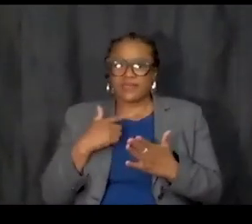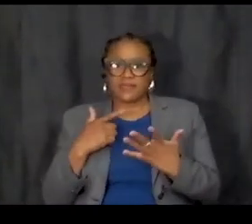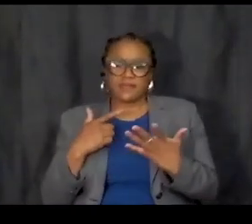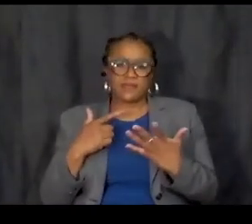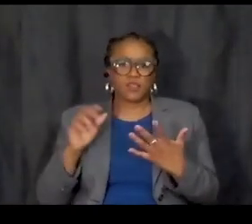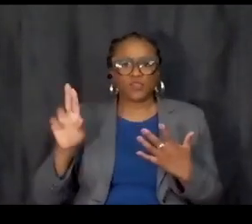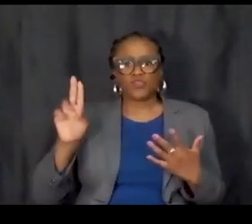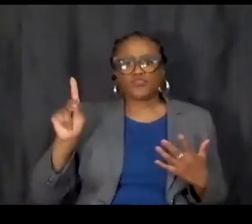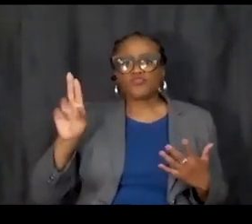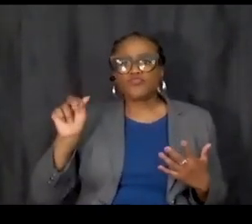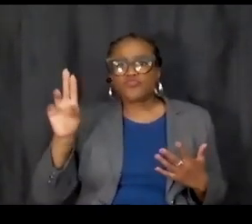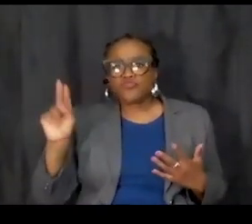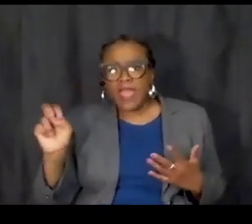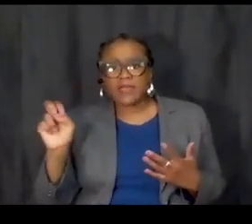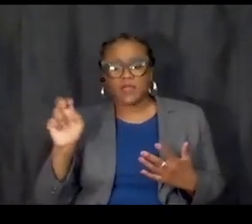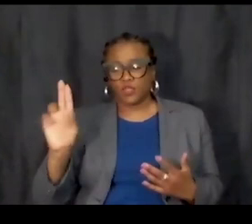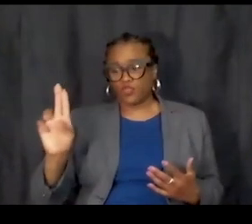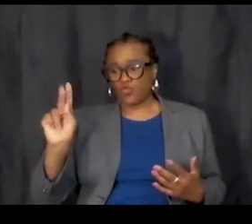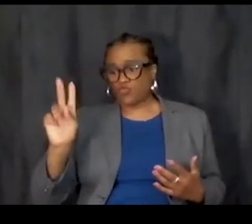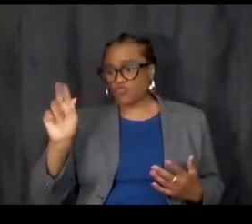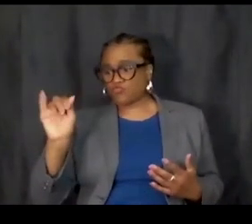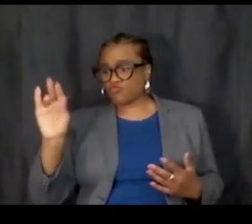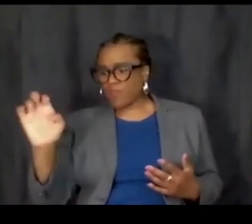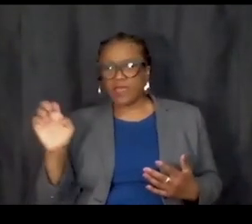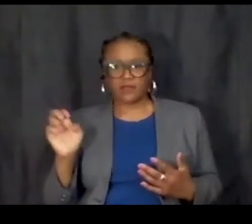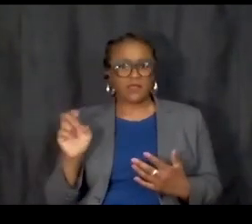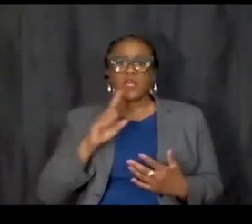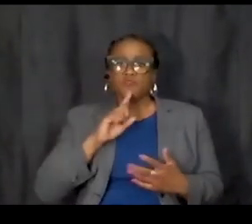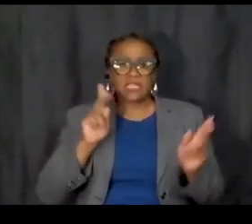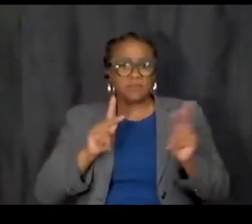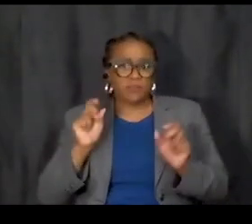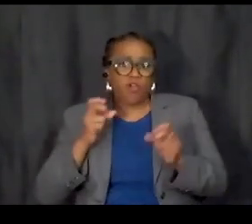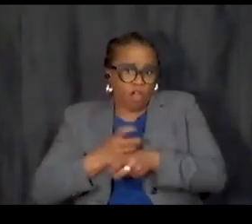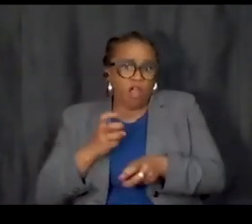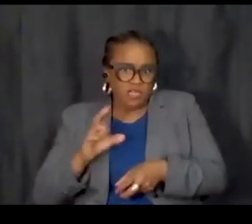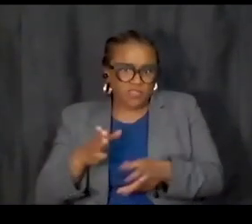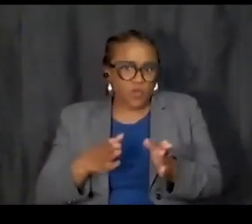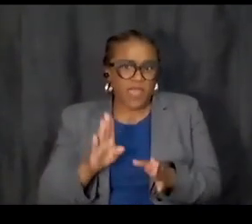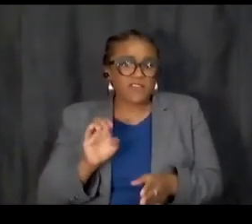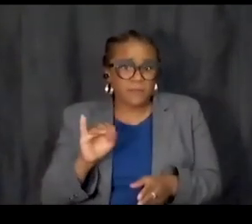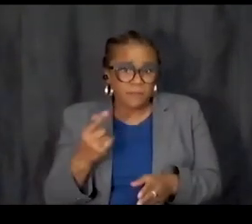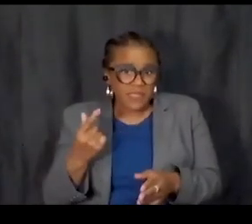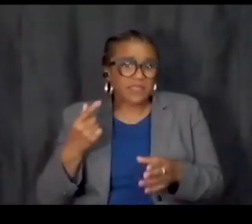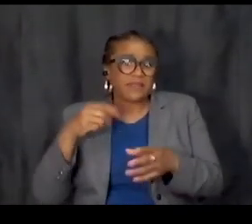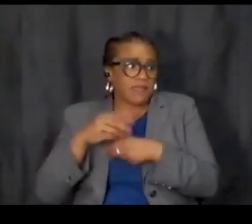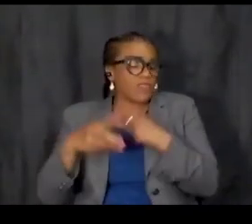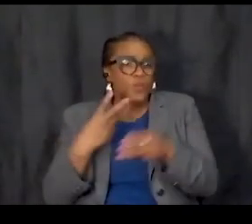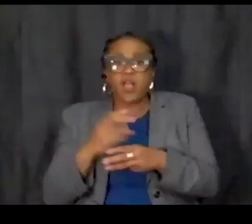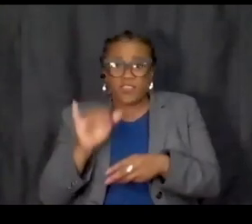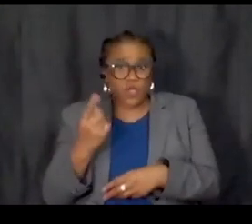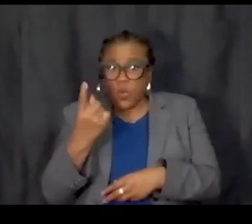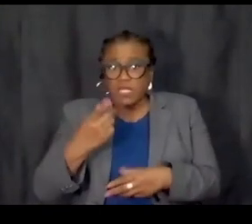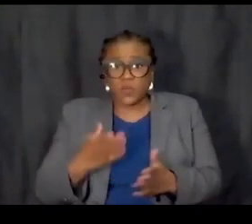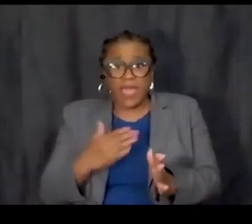hard in their way of being in the world. That's the only way I can apologize for some of the things I've heard on the desk, that I'm going to write